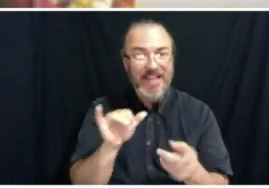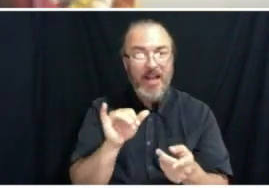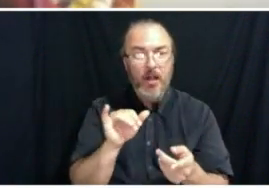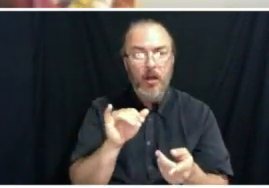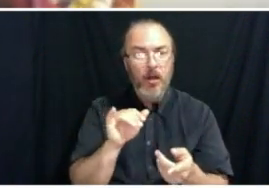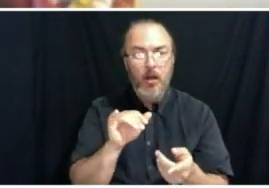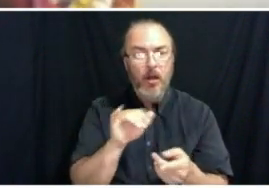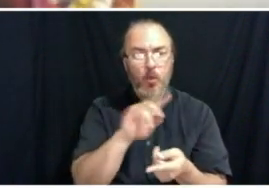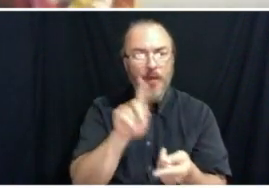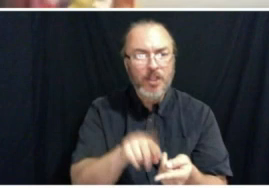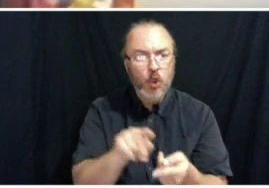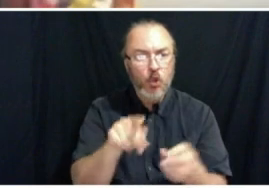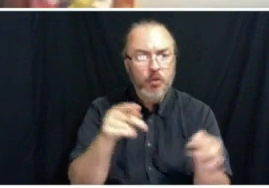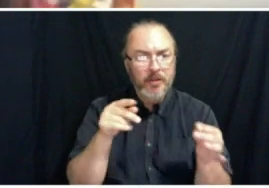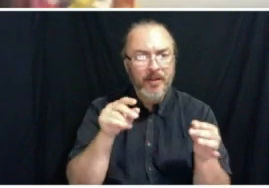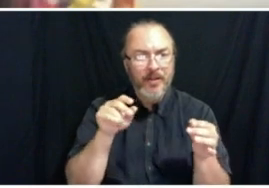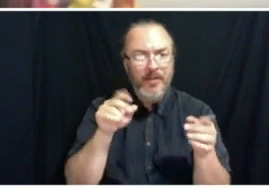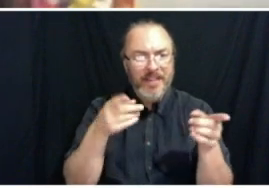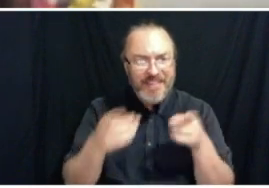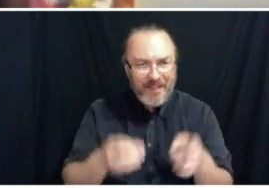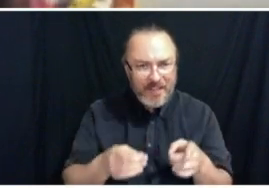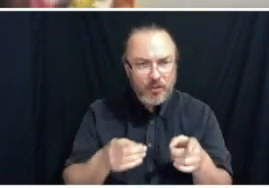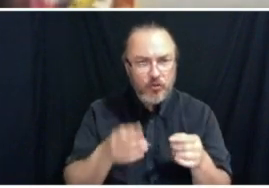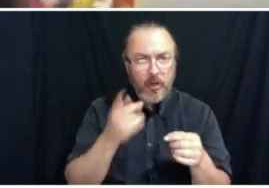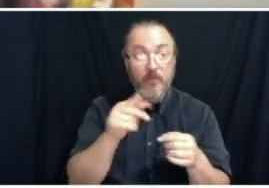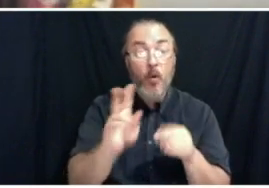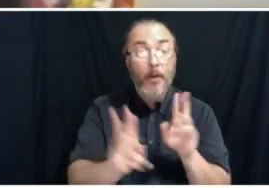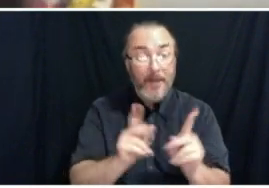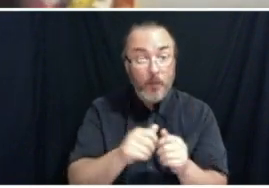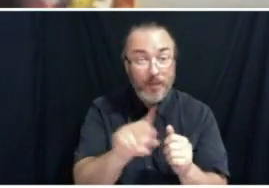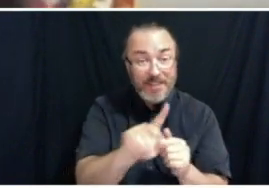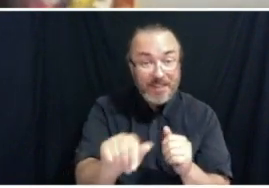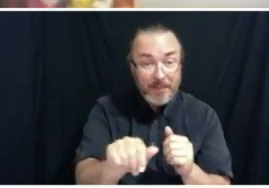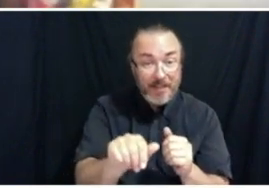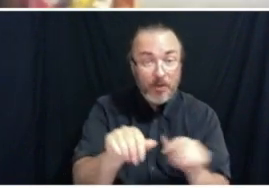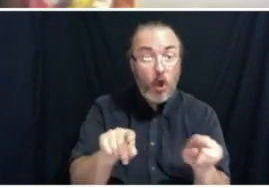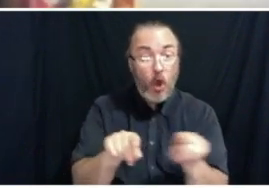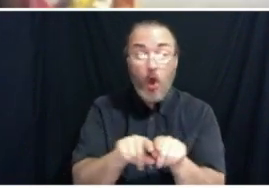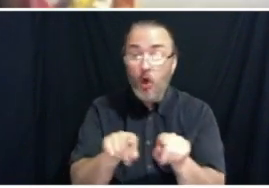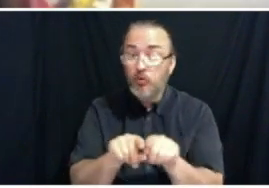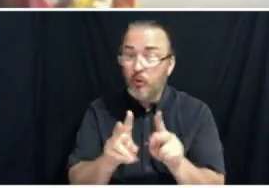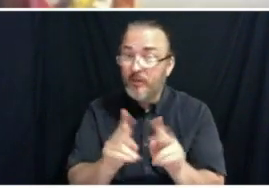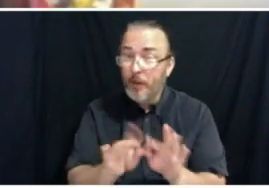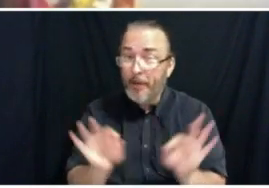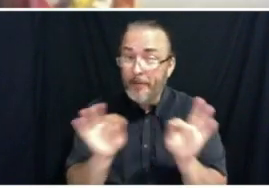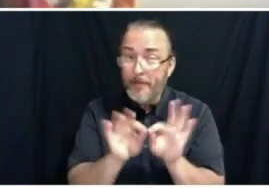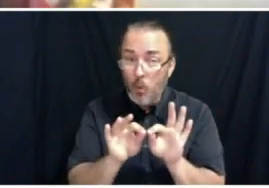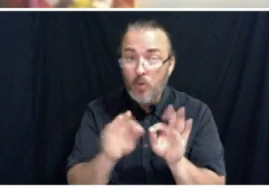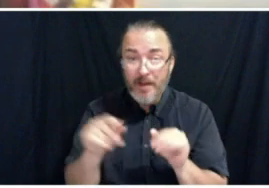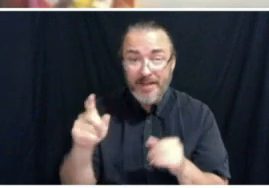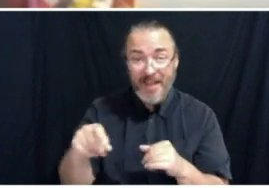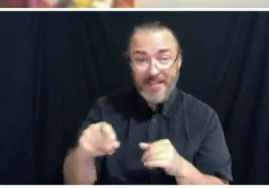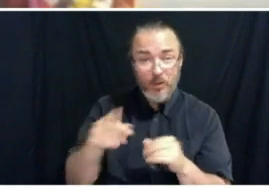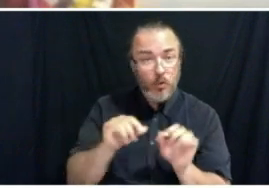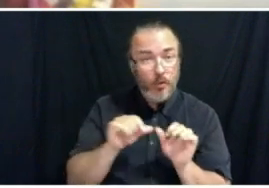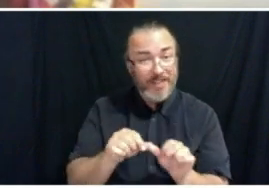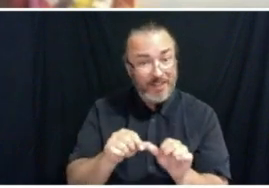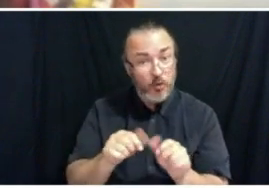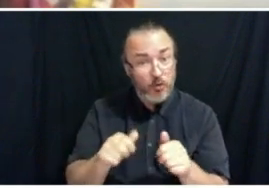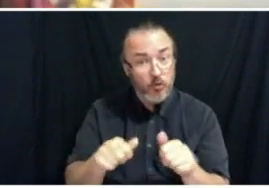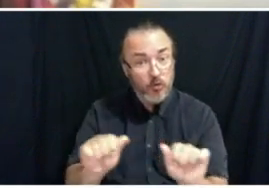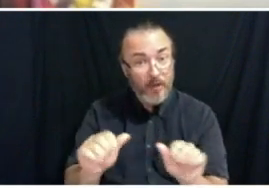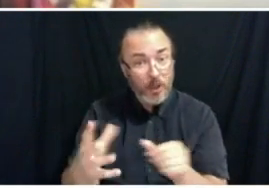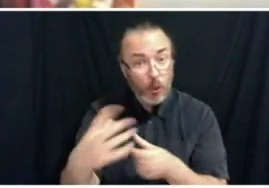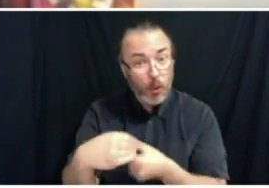education for people with disability, and although it's very important and necessary to continue making efforts to include